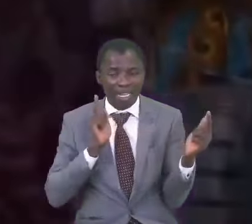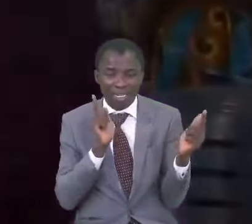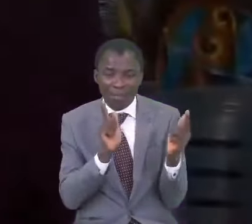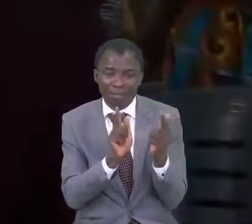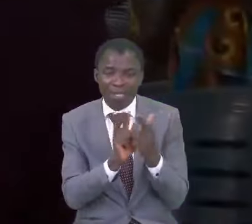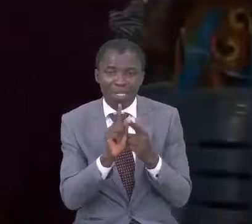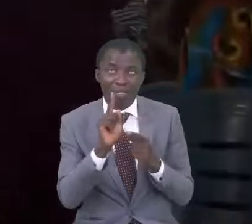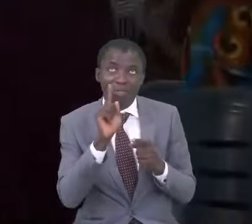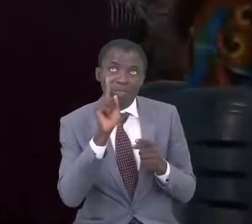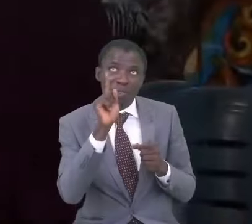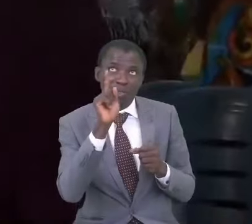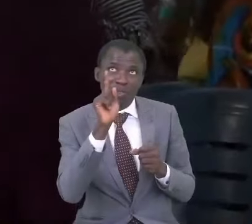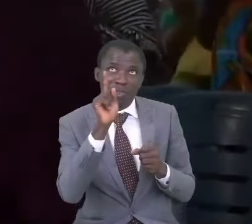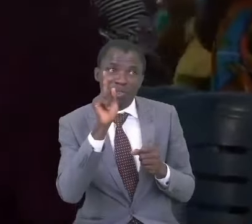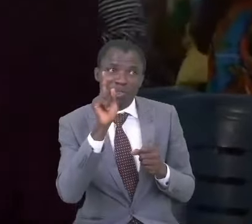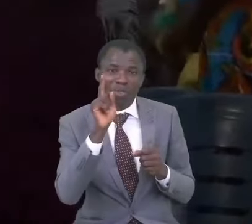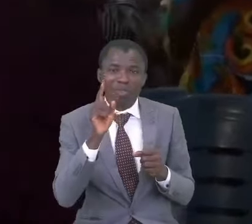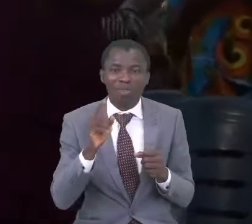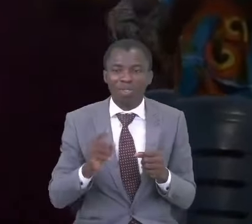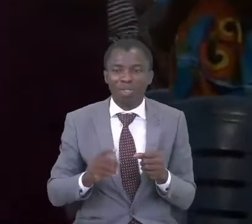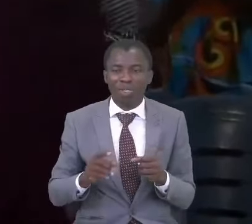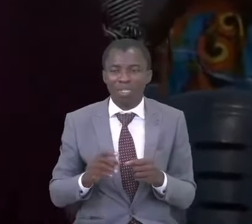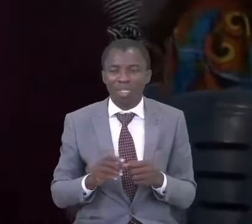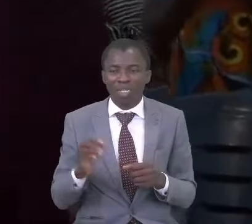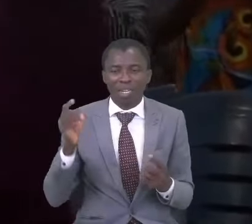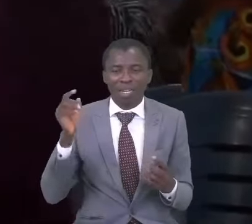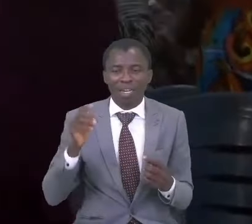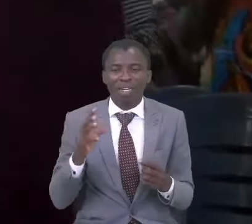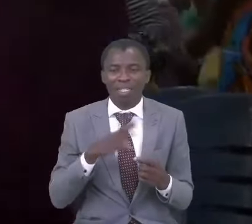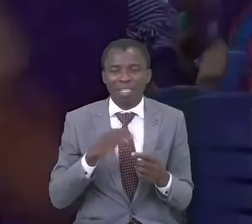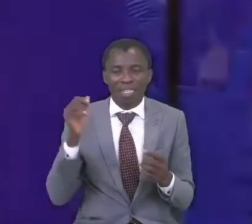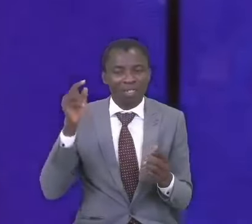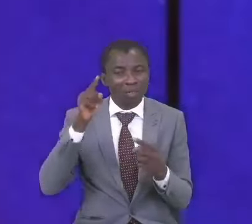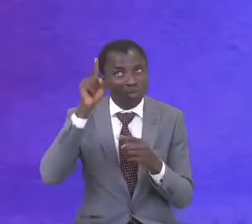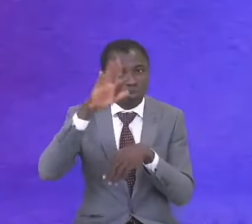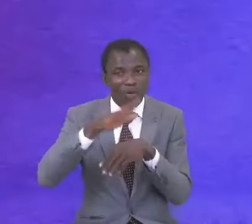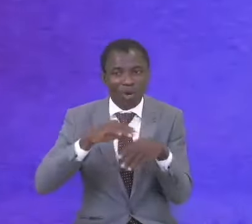you, Jesus. You called my